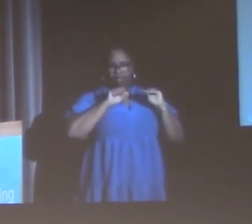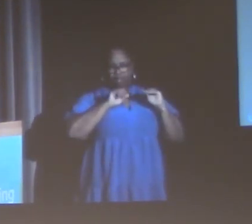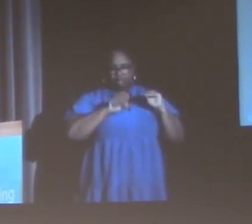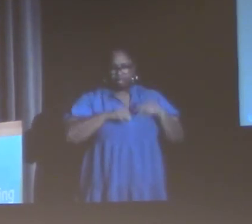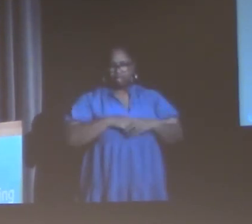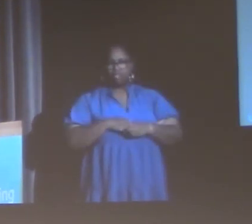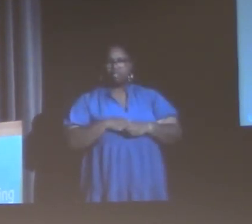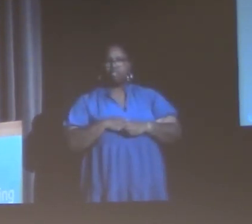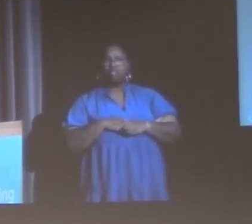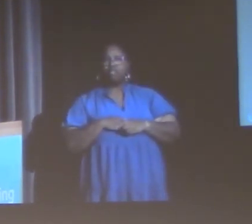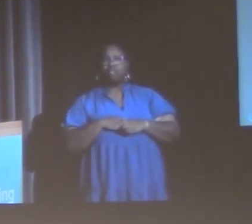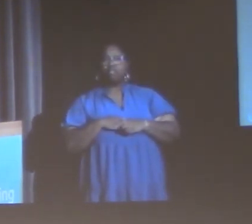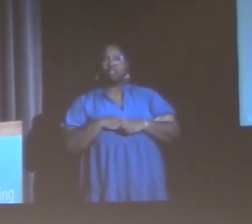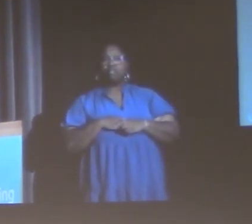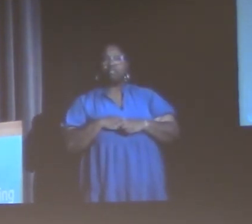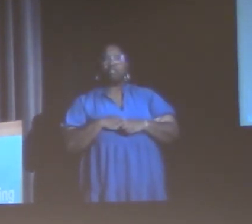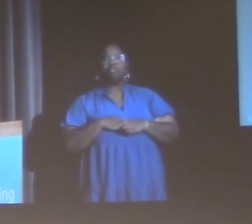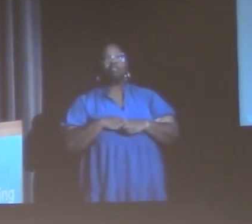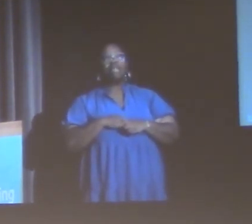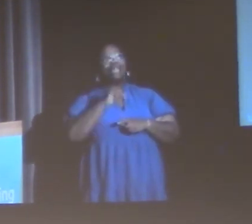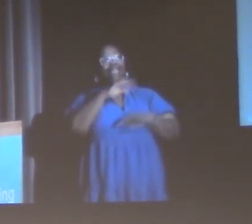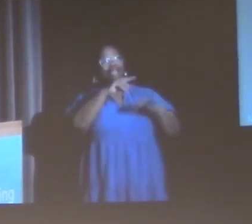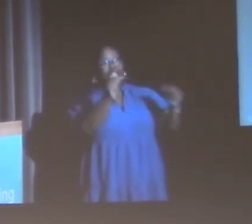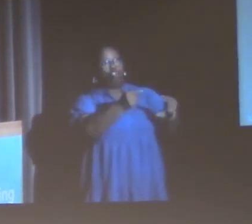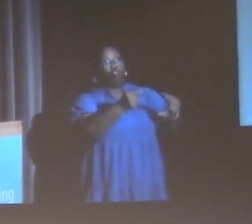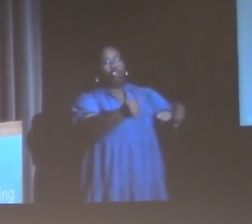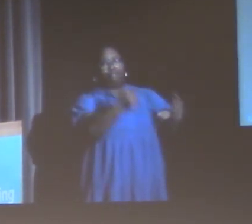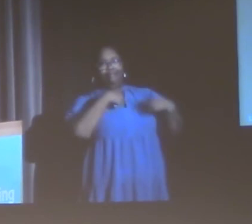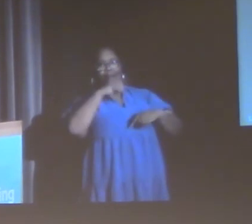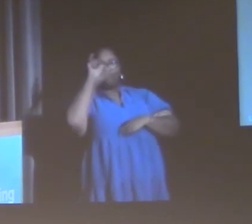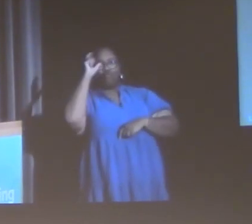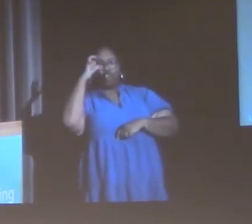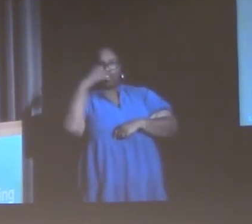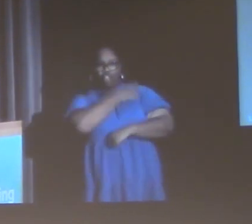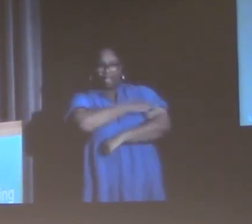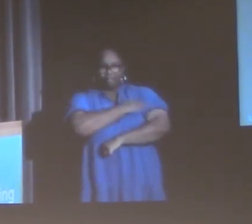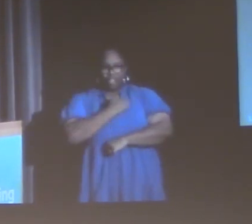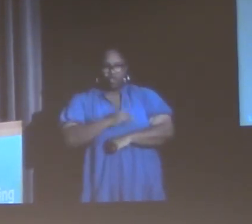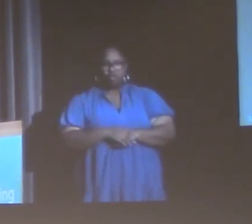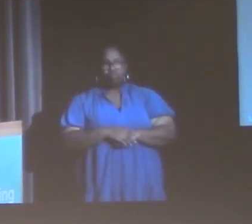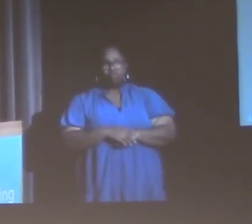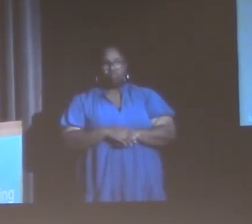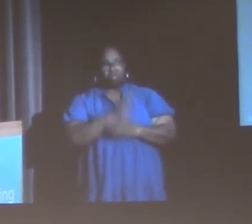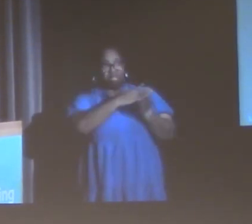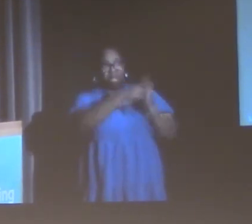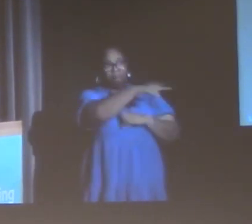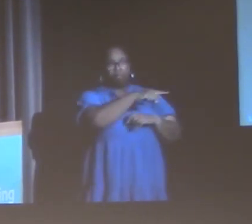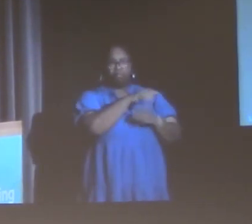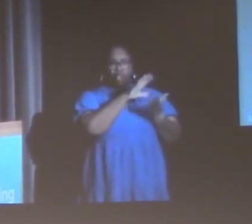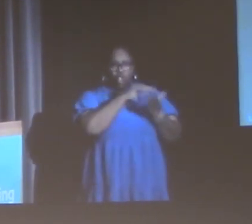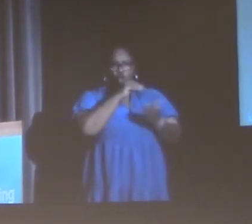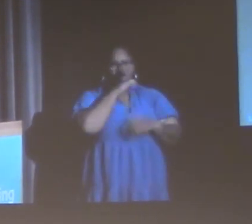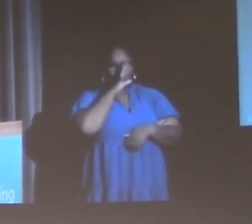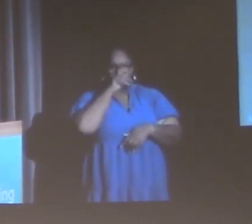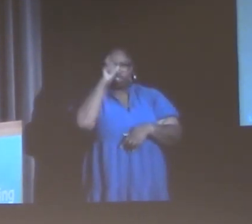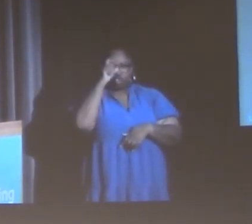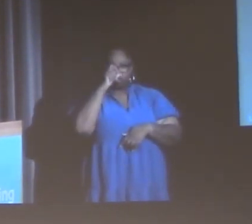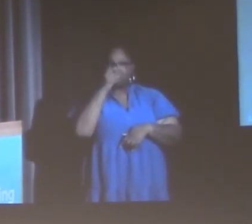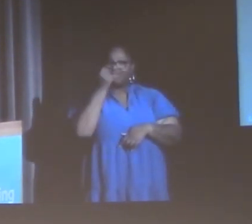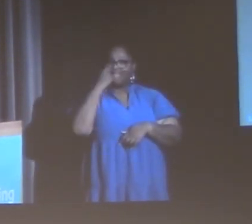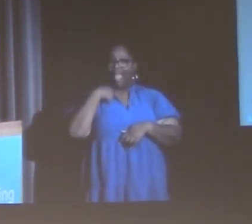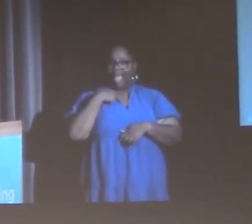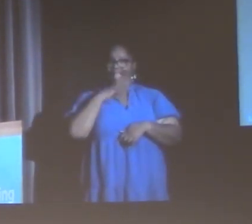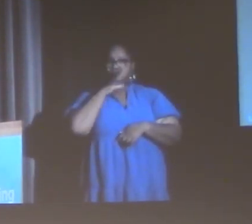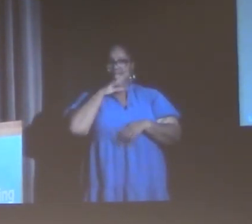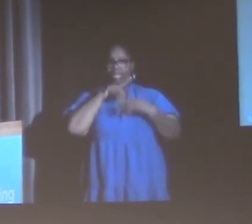take care in their Turkish hospital. Even some were speaking the Turkish, and I speak Kurdish, Turkish, French, English. So when